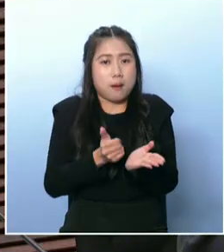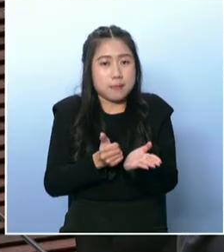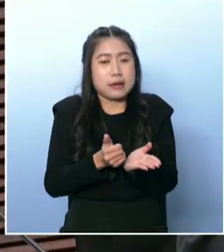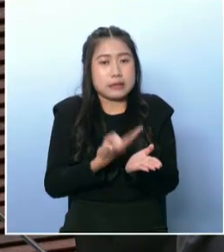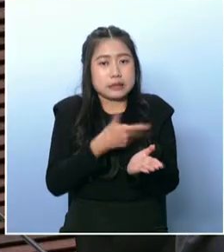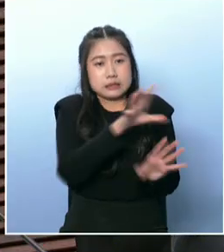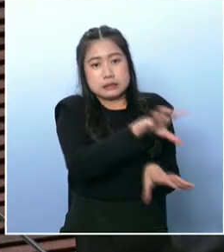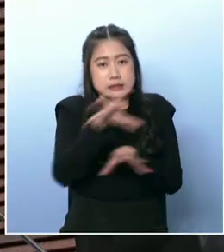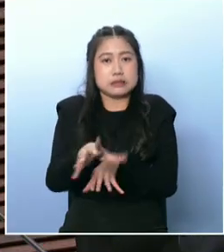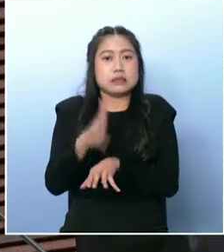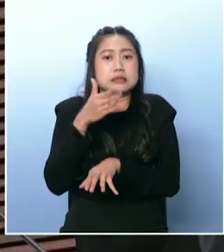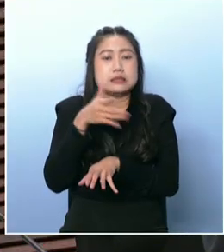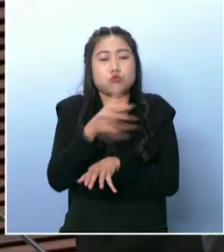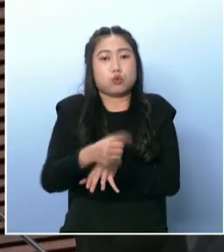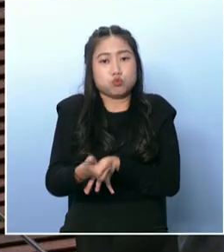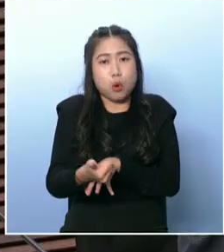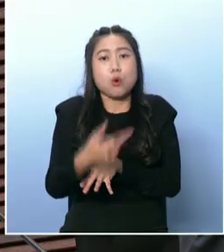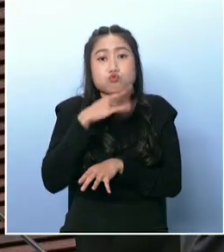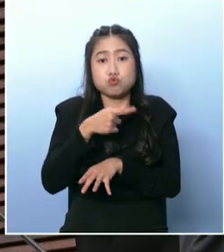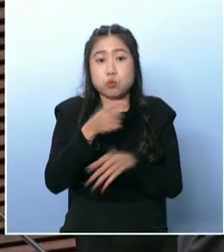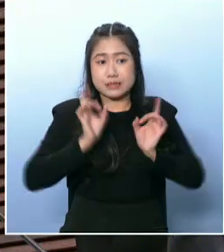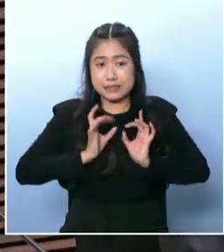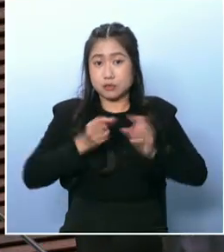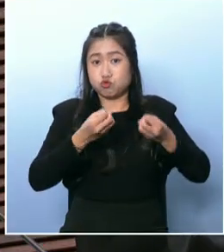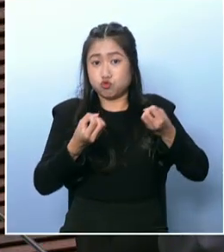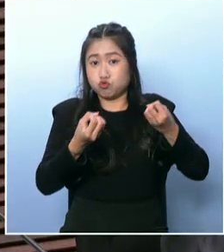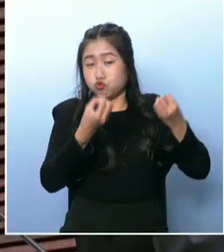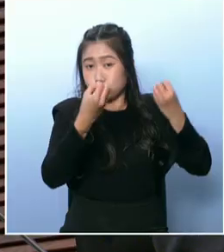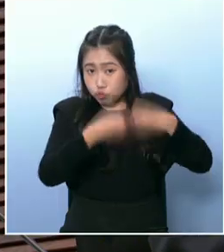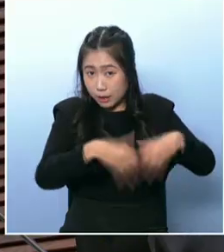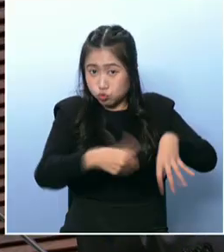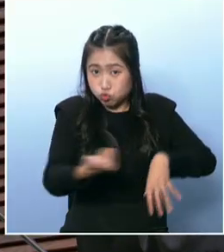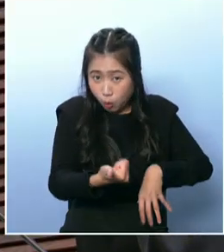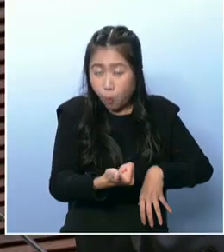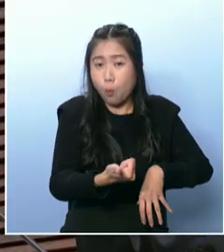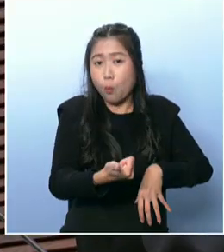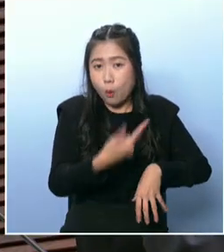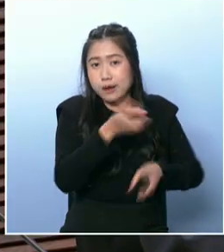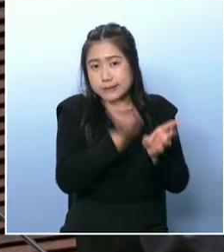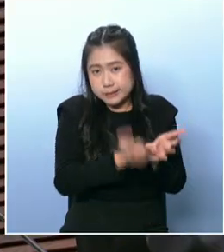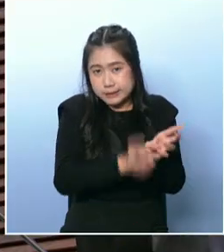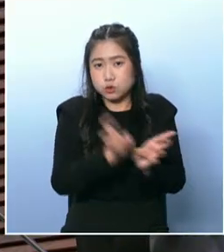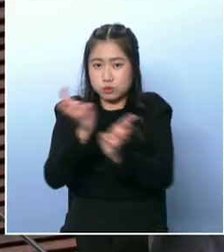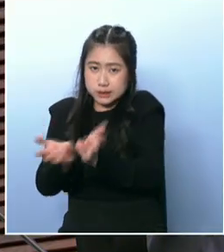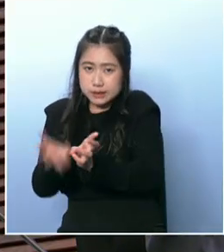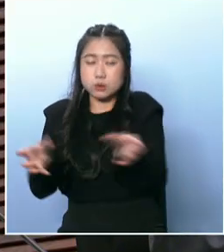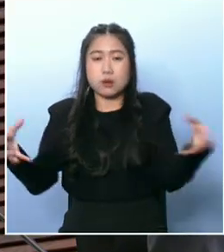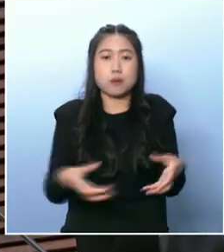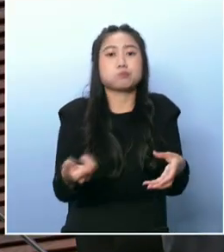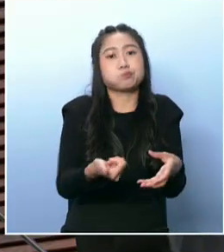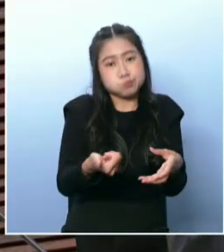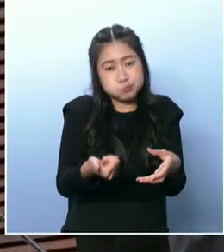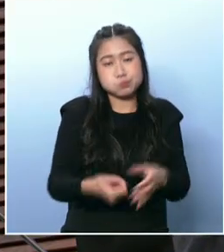will have good justifications to make use of the exemptions under the current legislation. Then we will be able